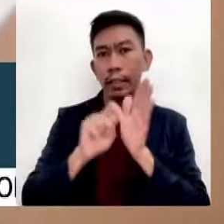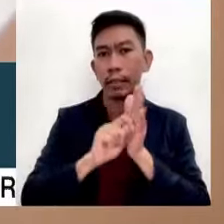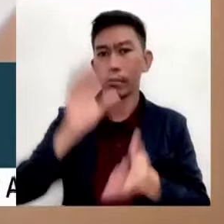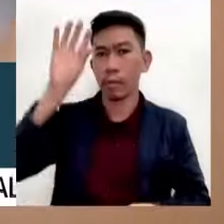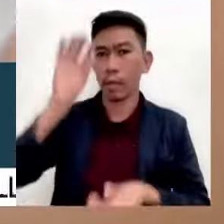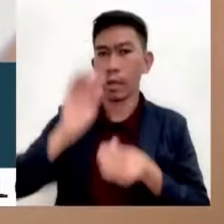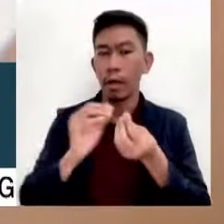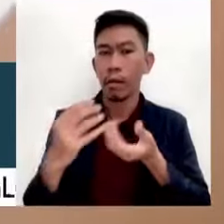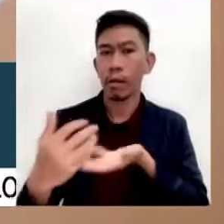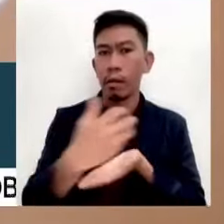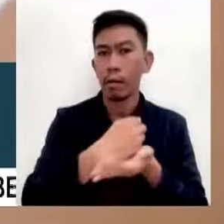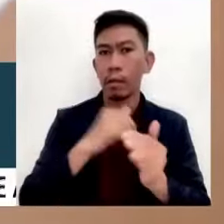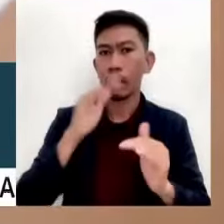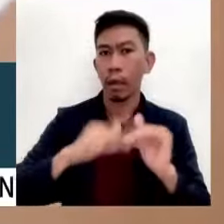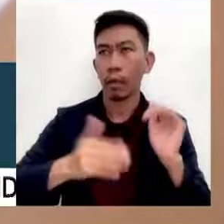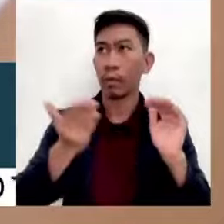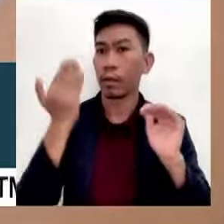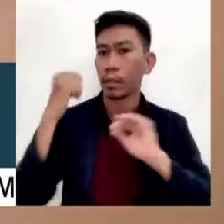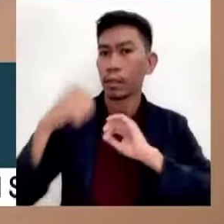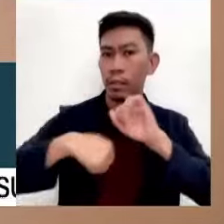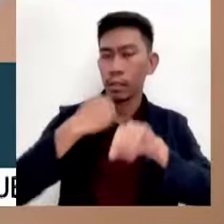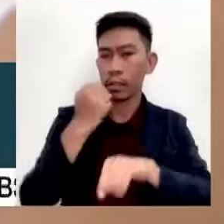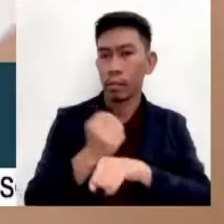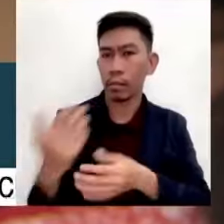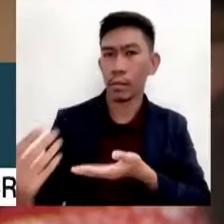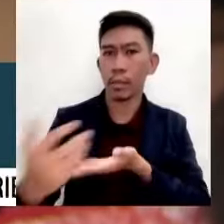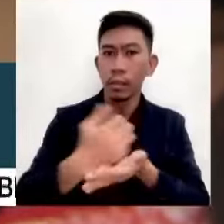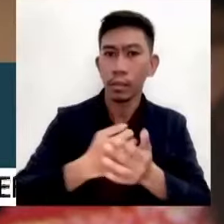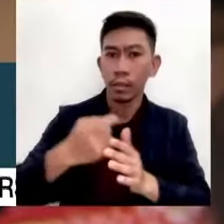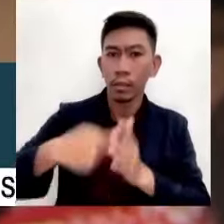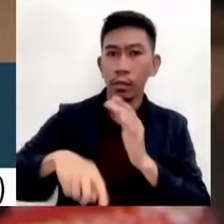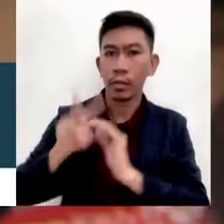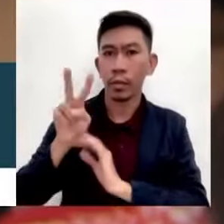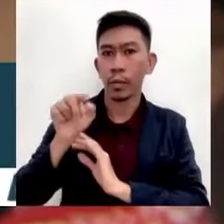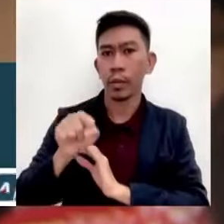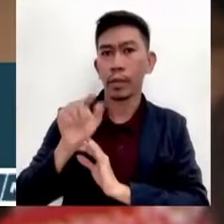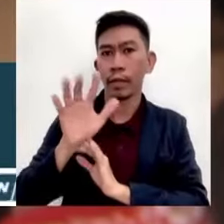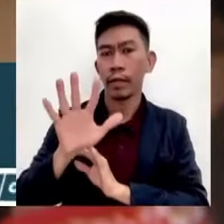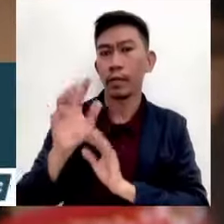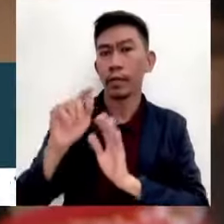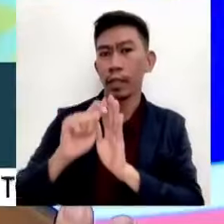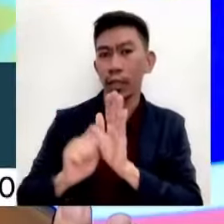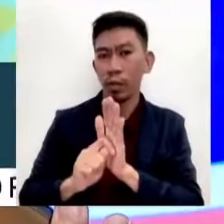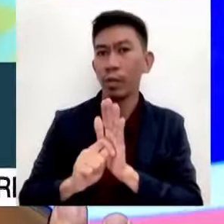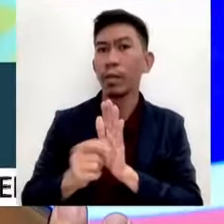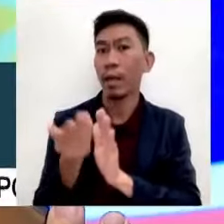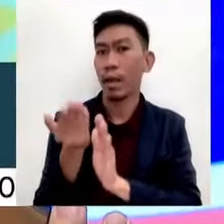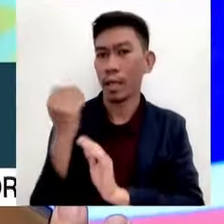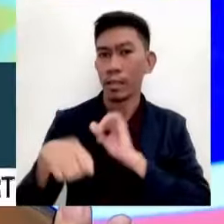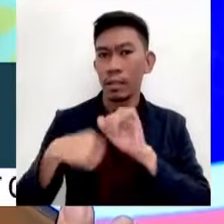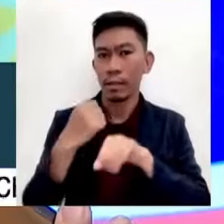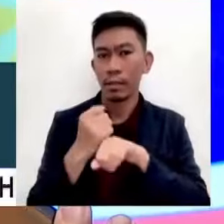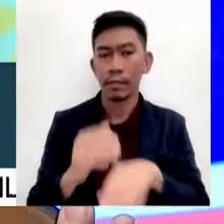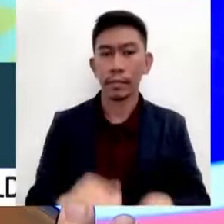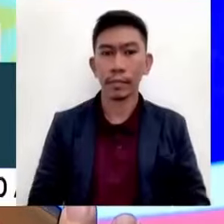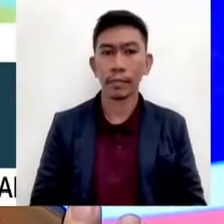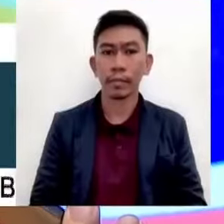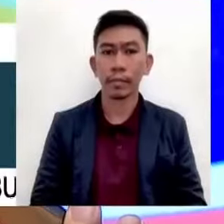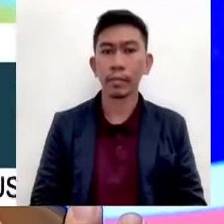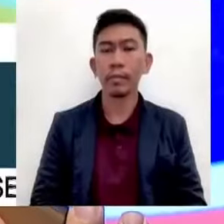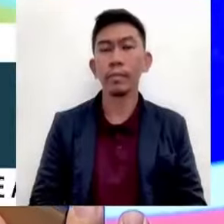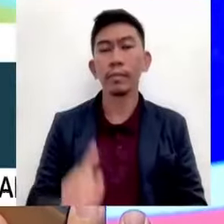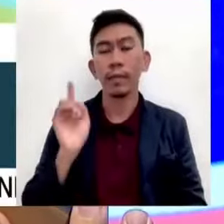the already record-high tax collection of 2.5 trillion pesos last year. Gagawin natin lahat ng makakaya natin